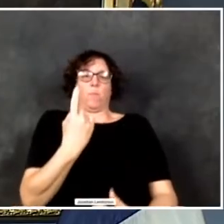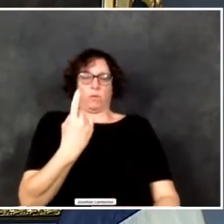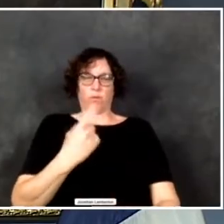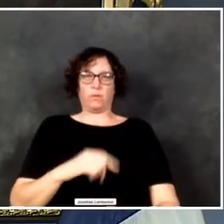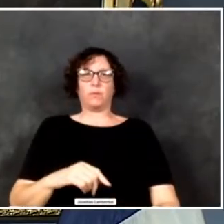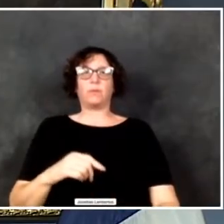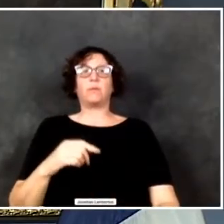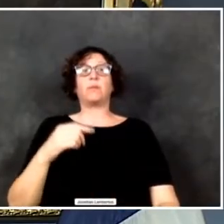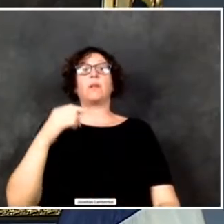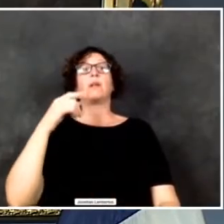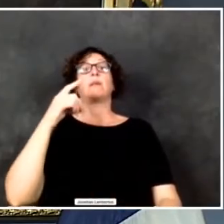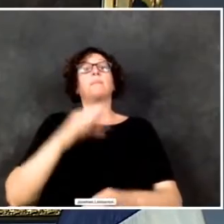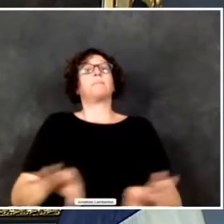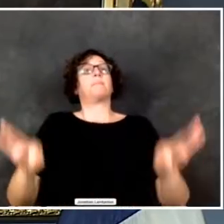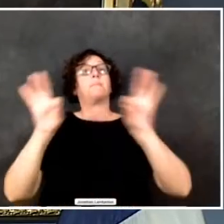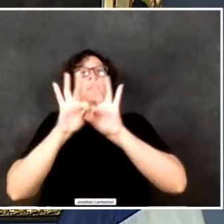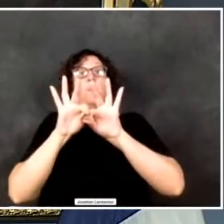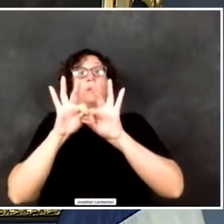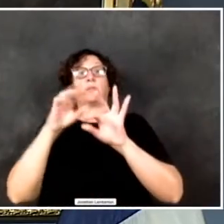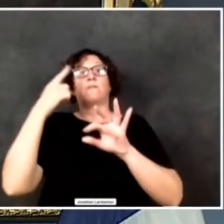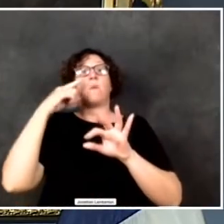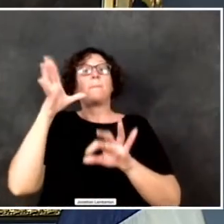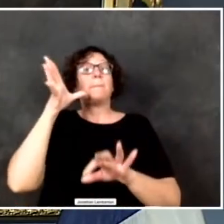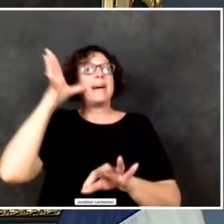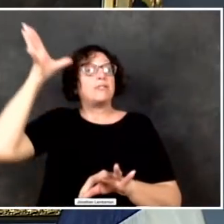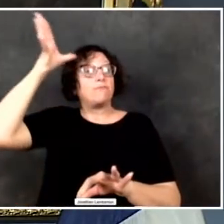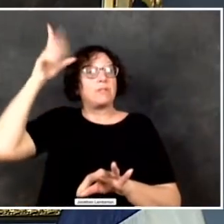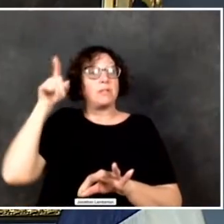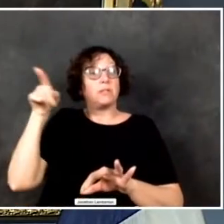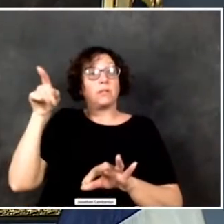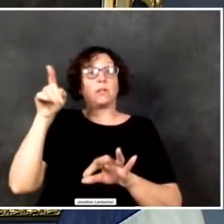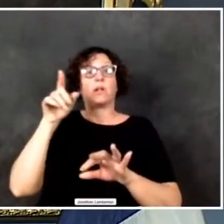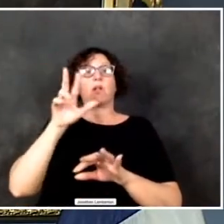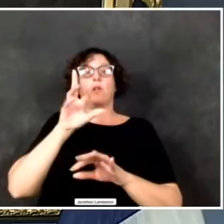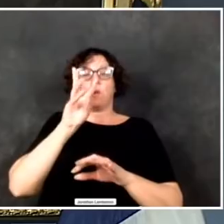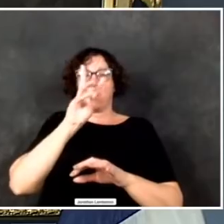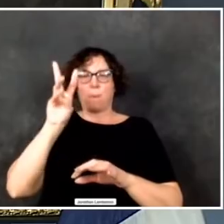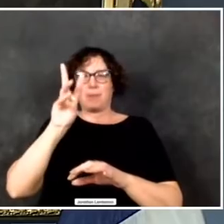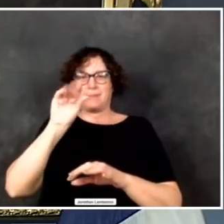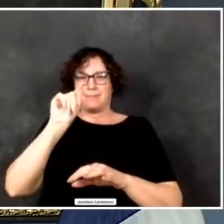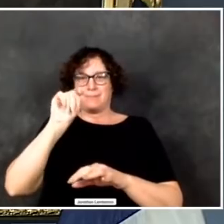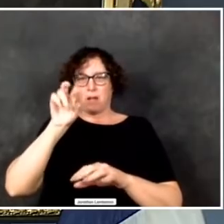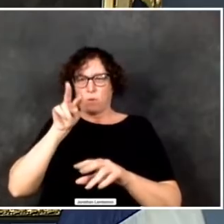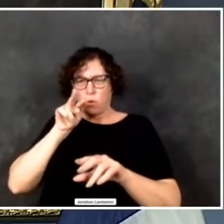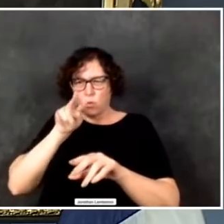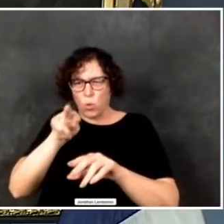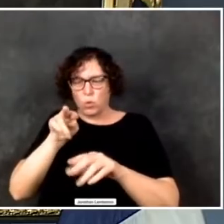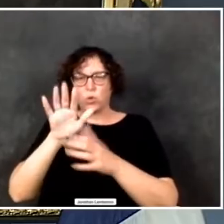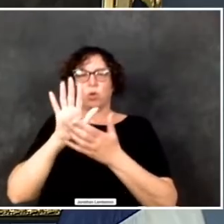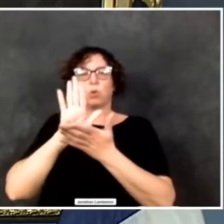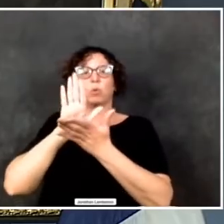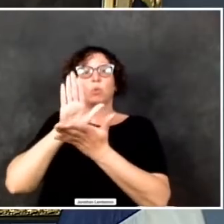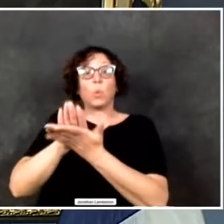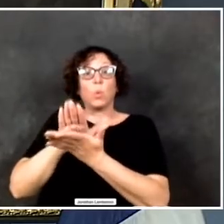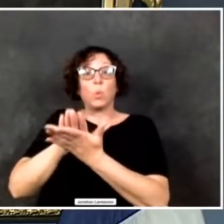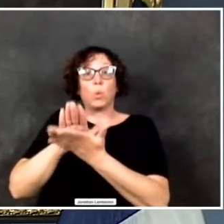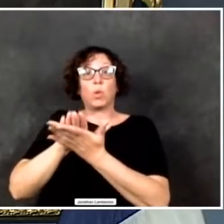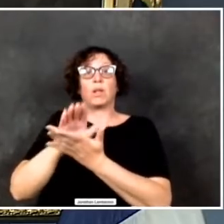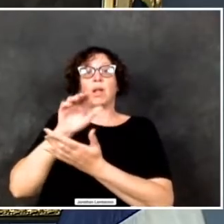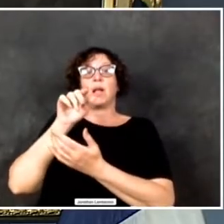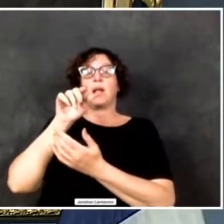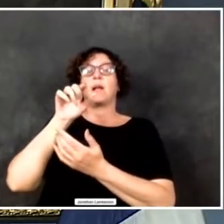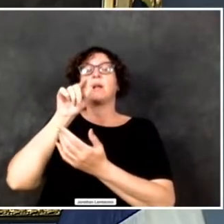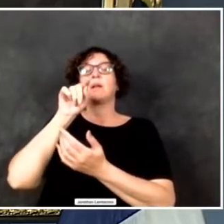I'll just keep repeating, you can go onto our website, schools.nyc.gov. There's a link right on the landing page for